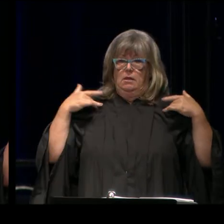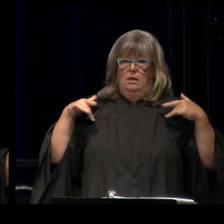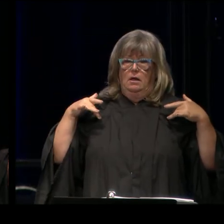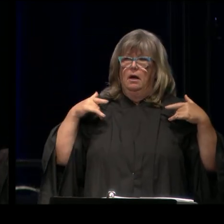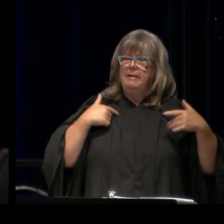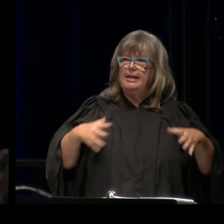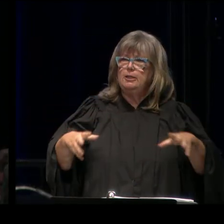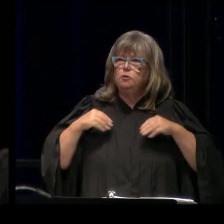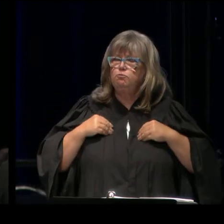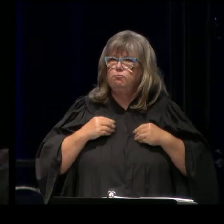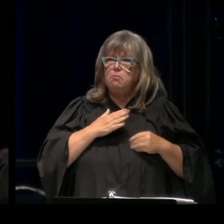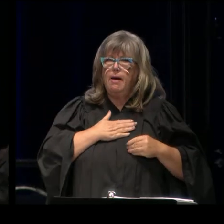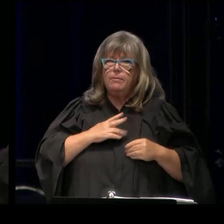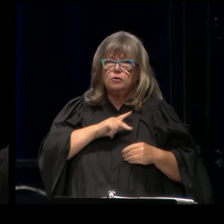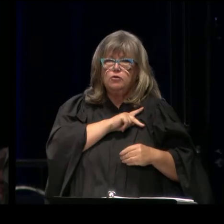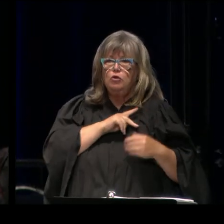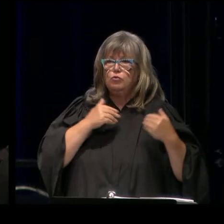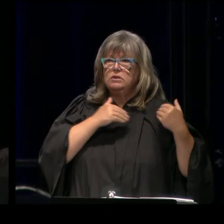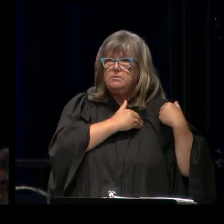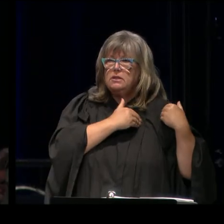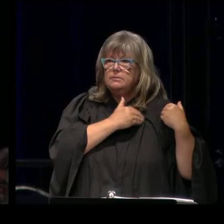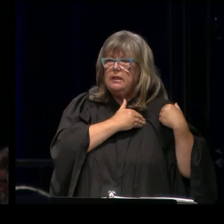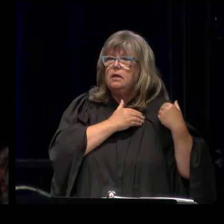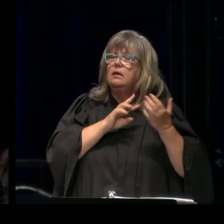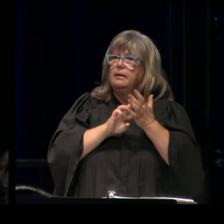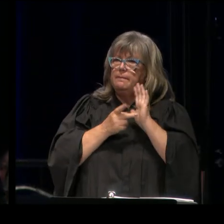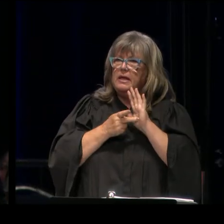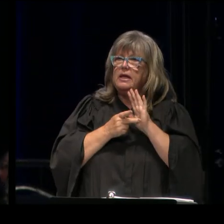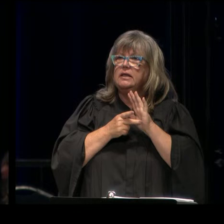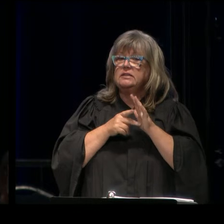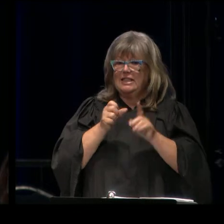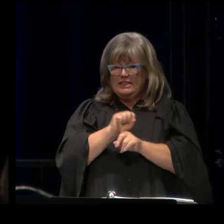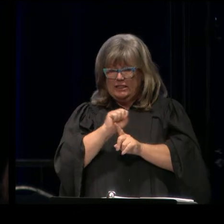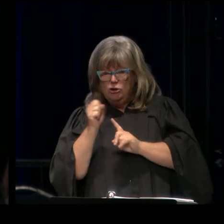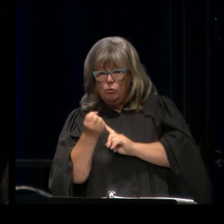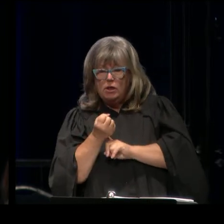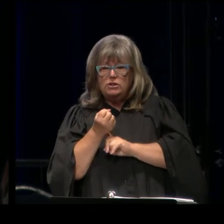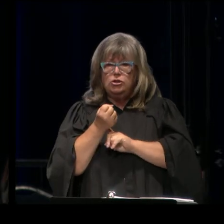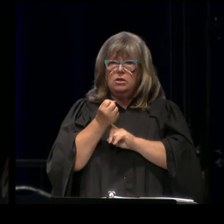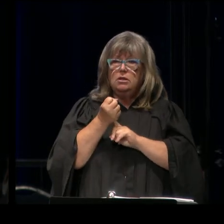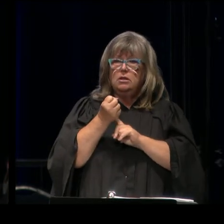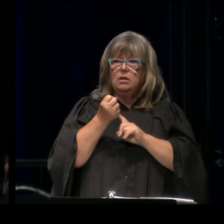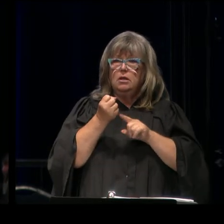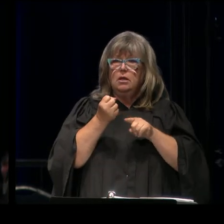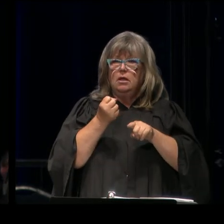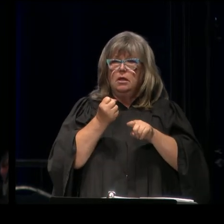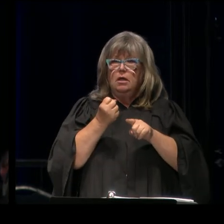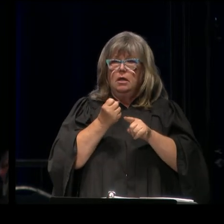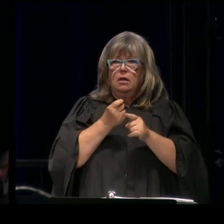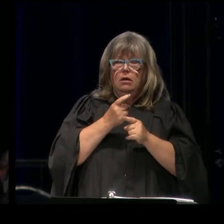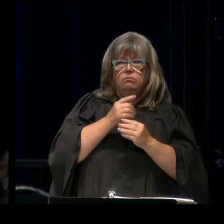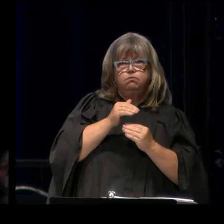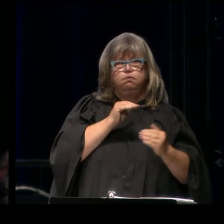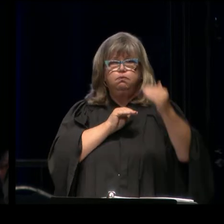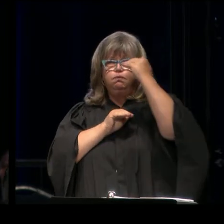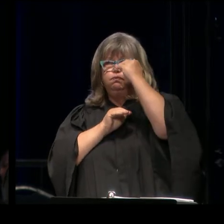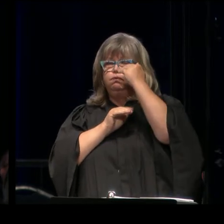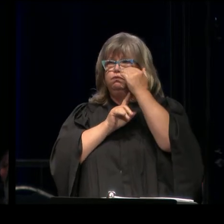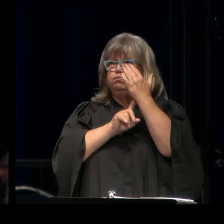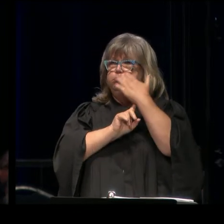transcends the circumstances and situation in which we find ourselves. We need to learn